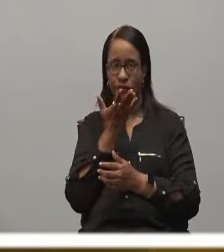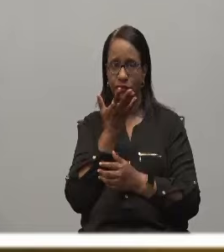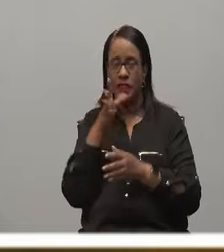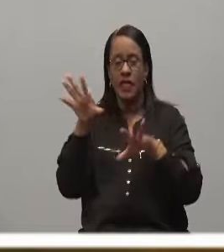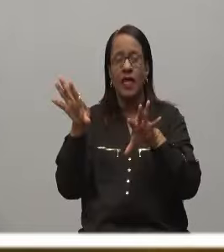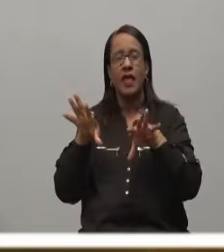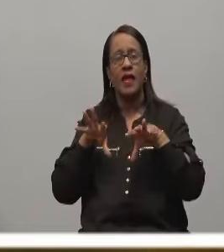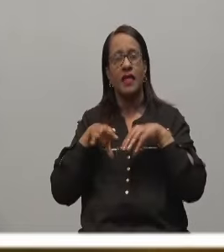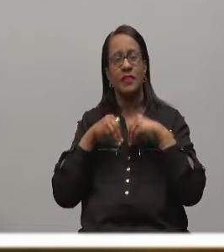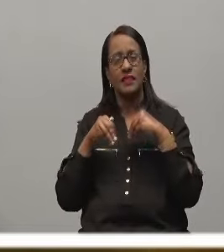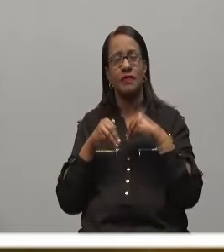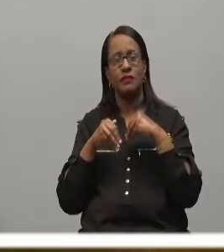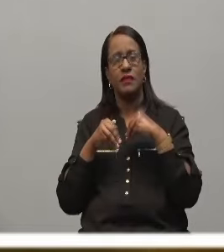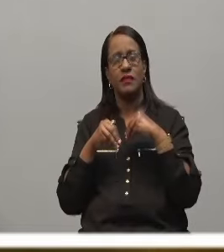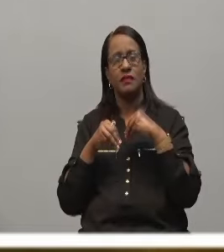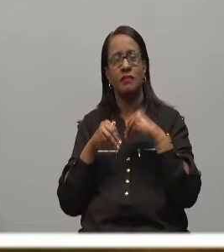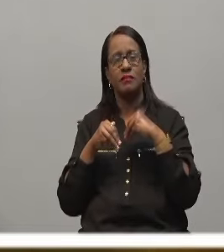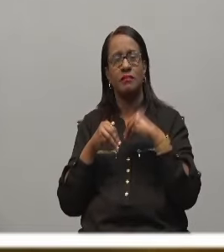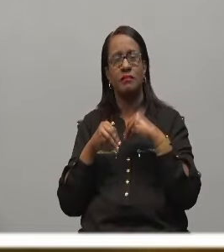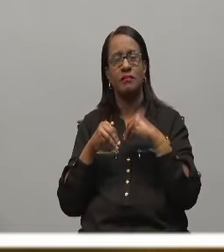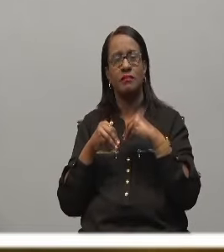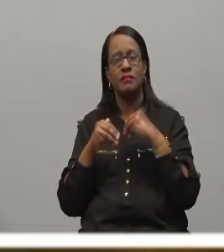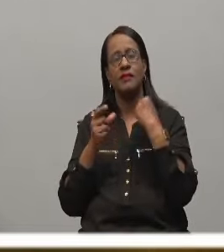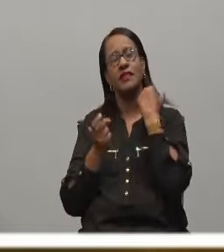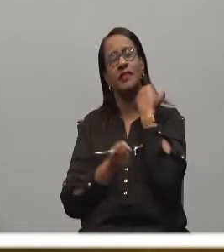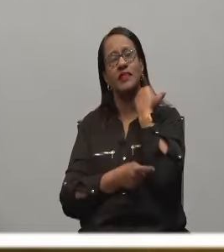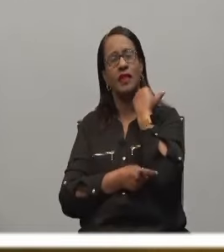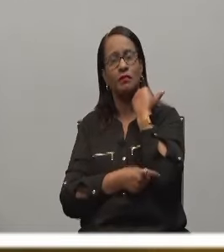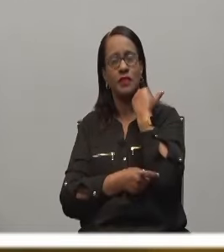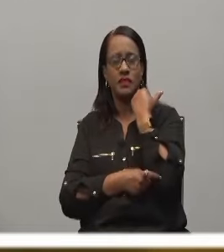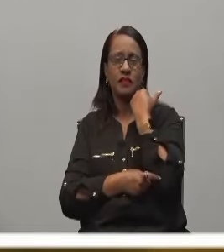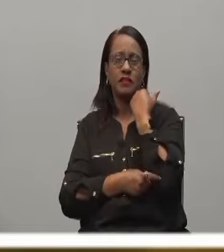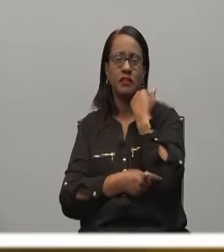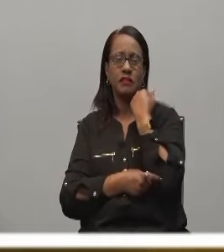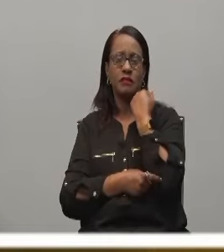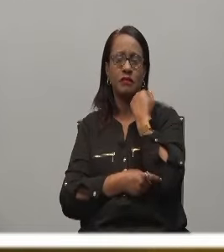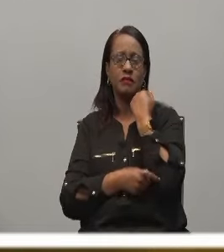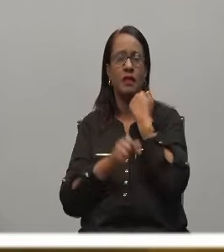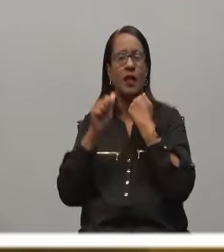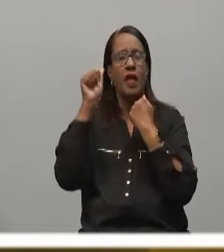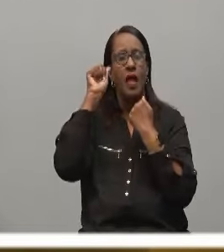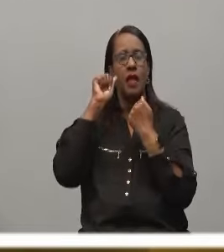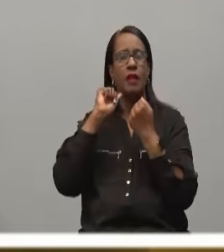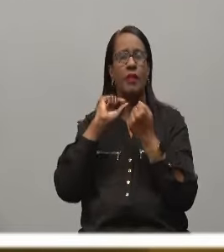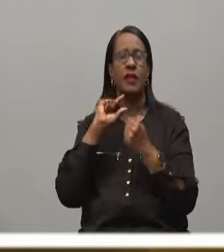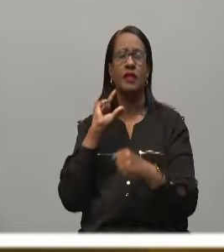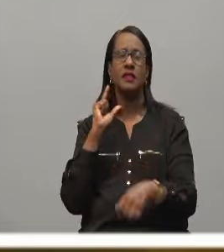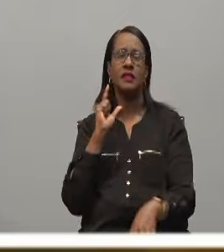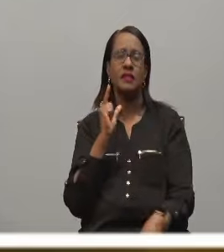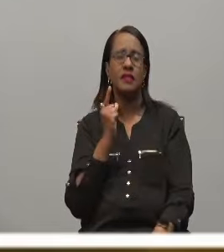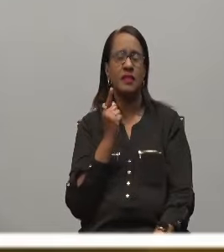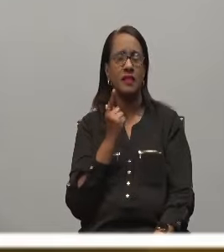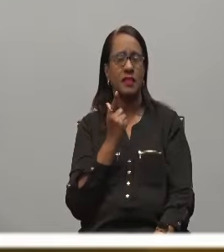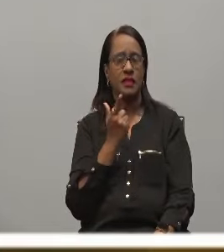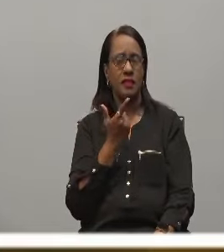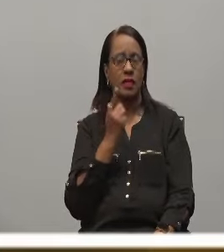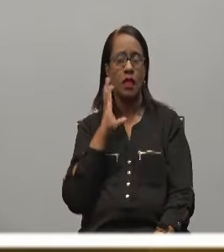temptation. And giving in to the temptation, Adam turned the